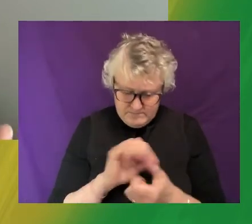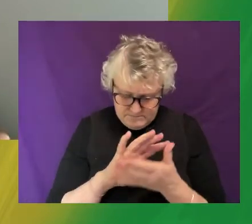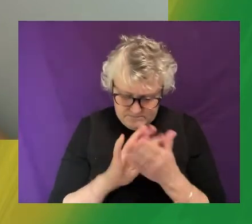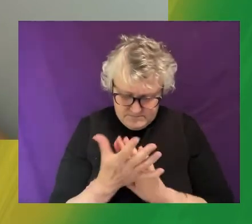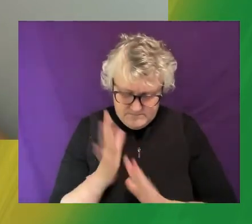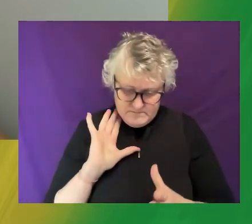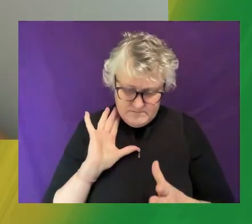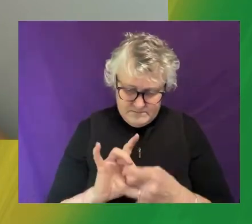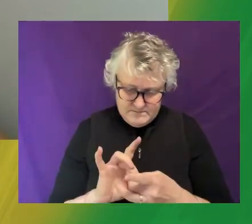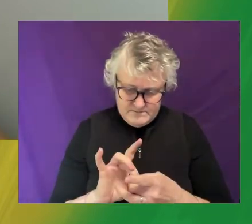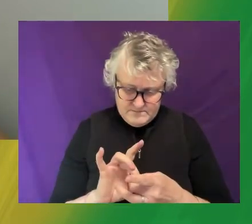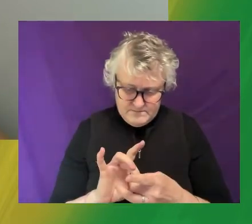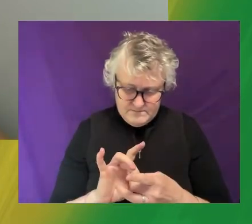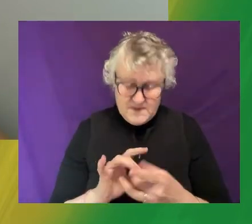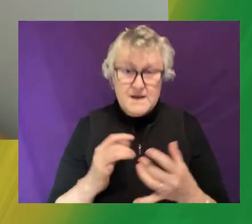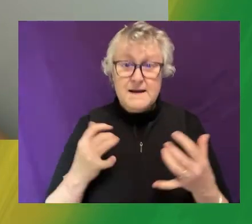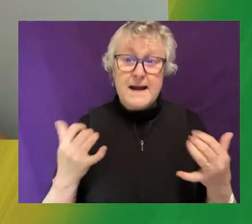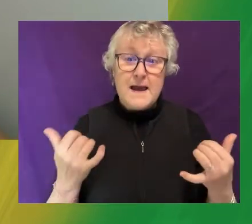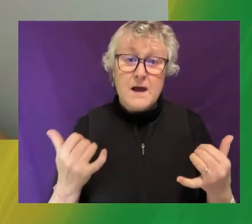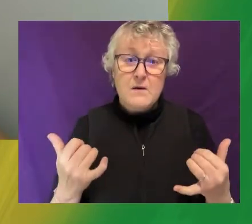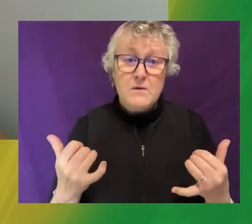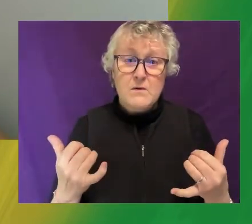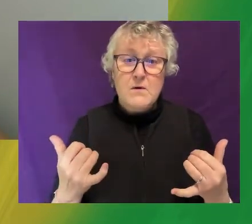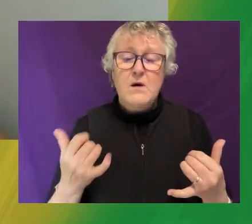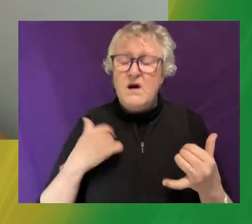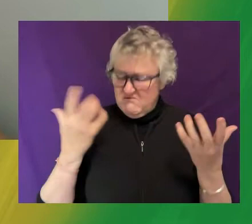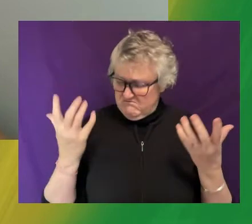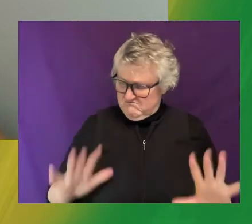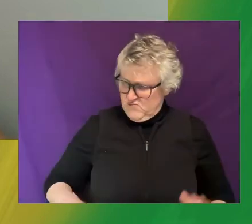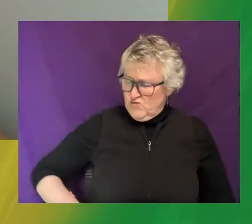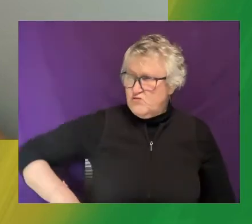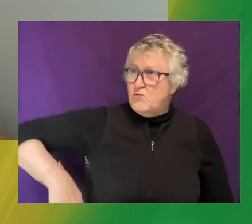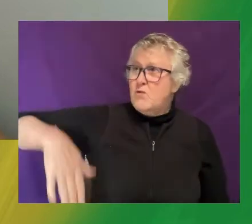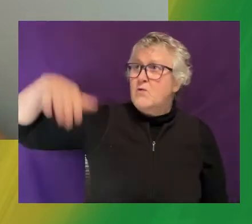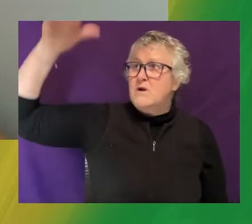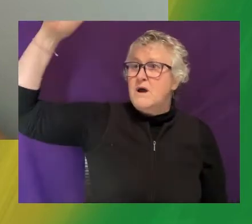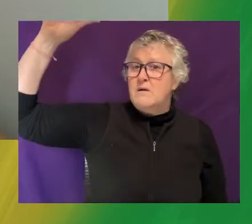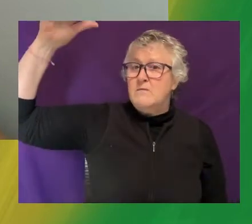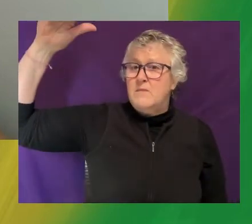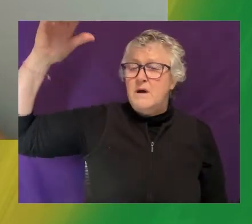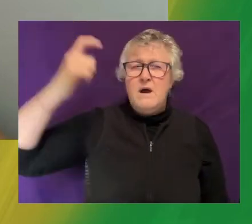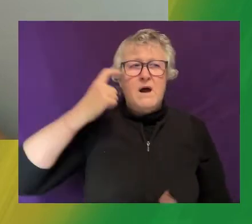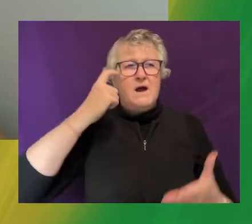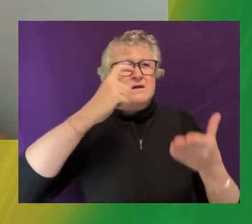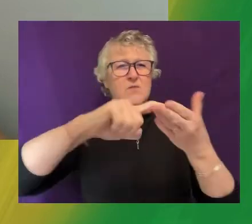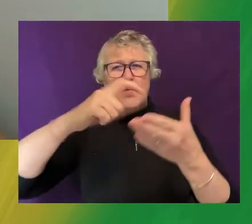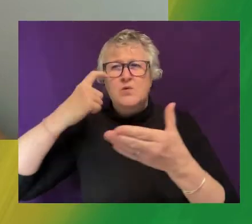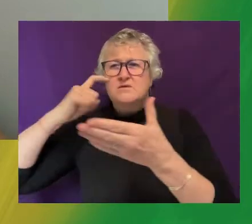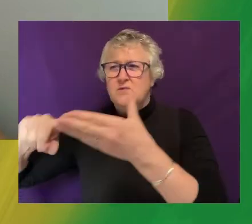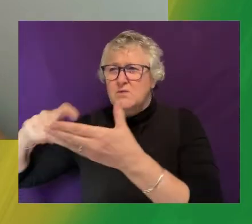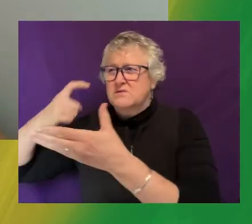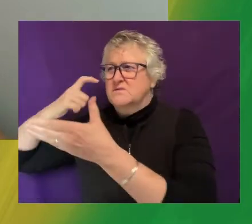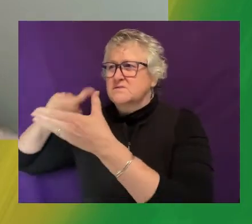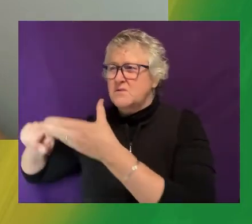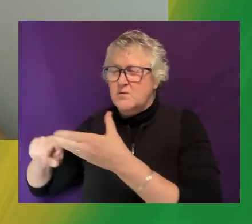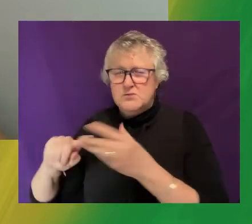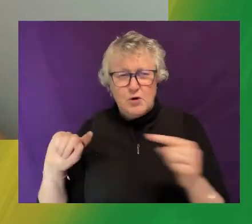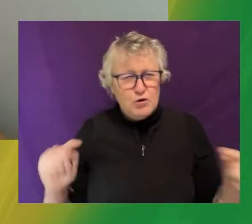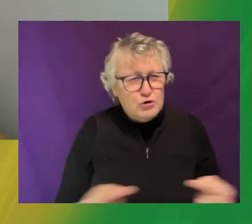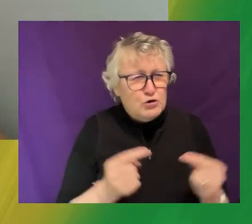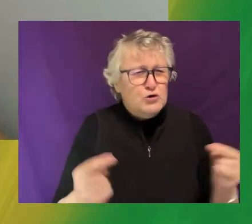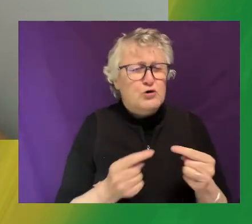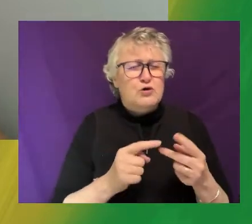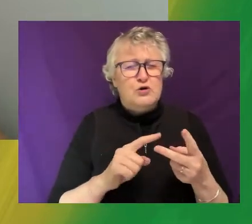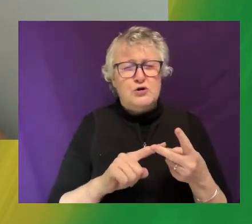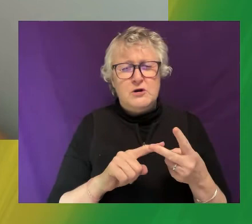Now I'm all grown up. I see the hurt, the blank eyes, the tight-lipped smiles. They don't fool